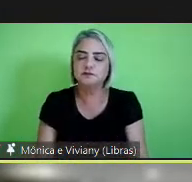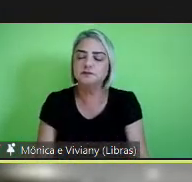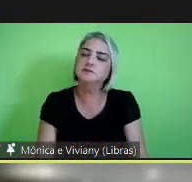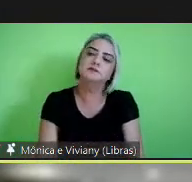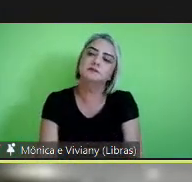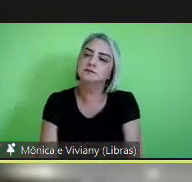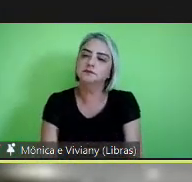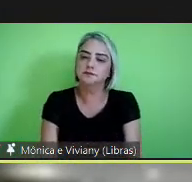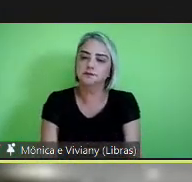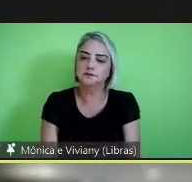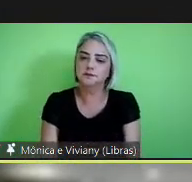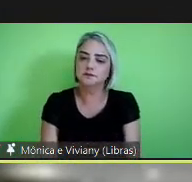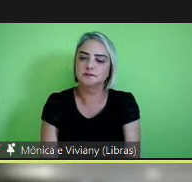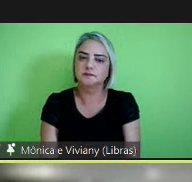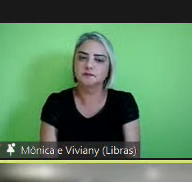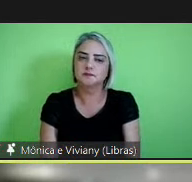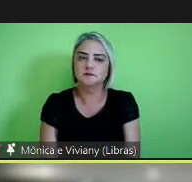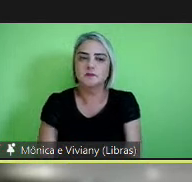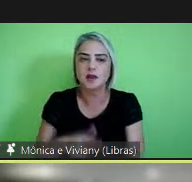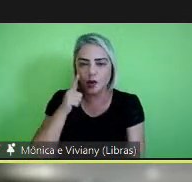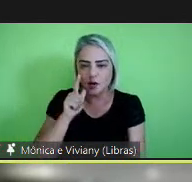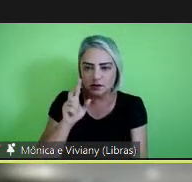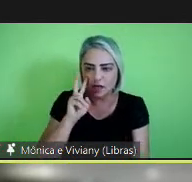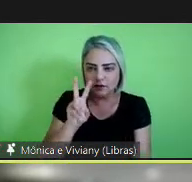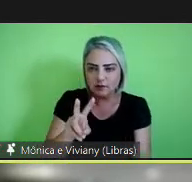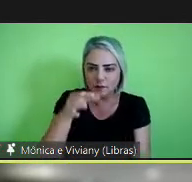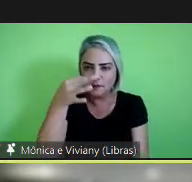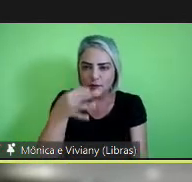Can you see the slides?